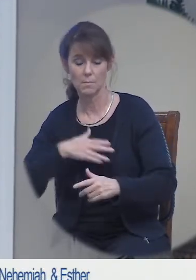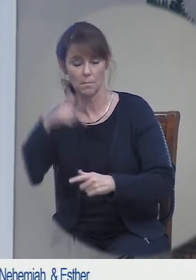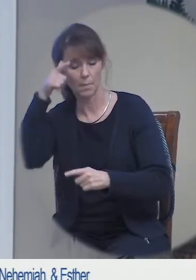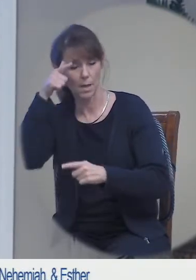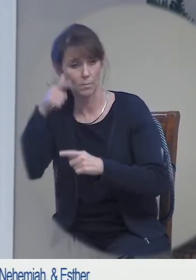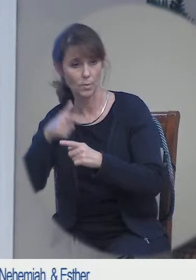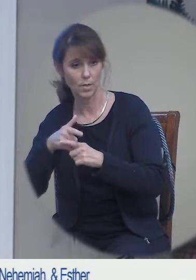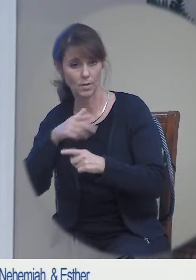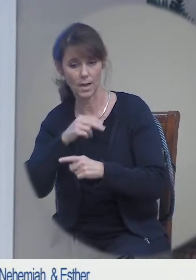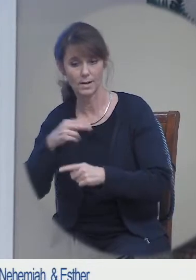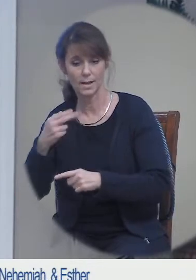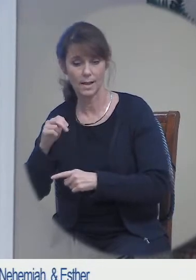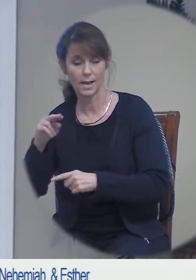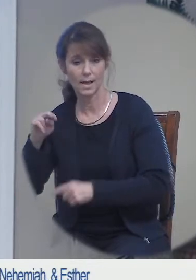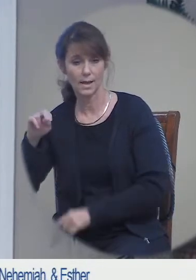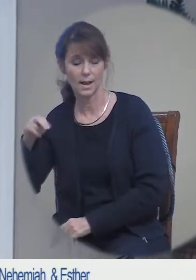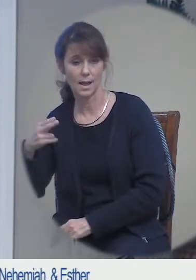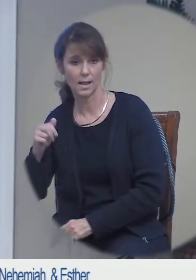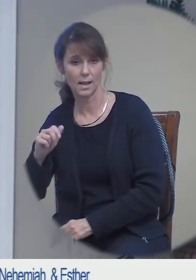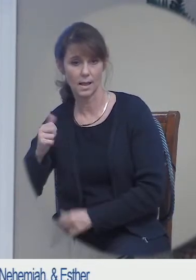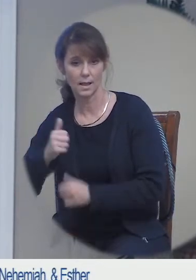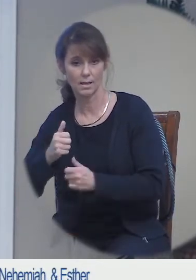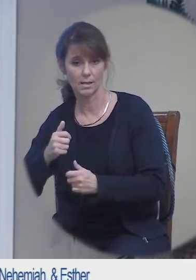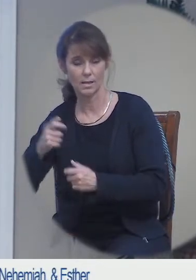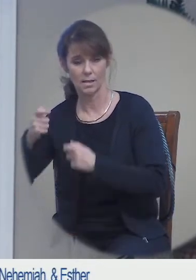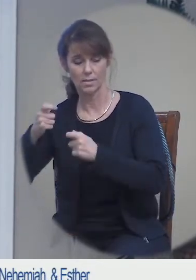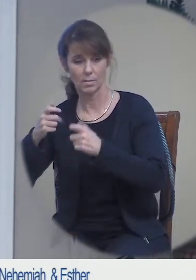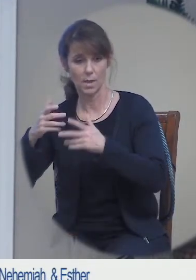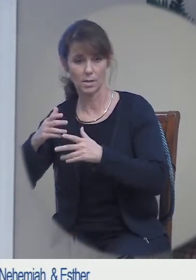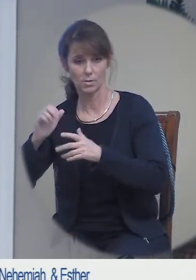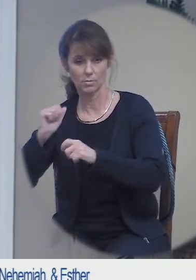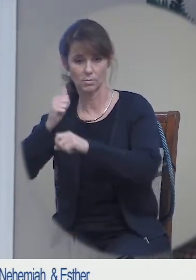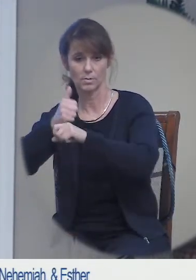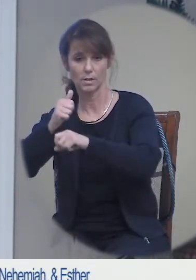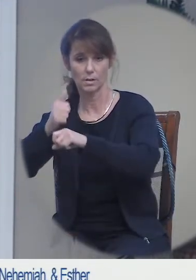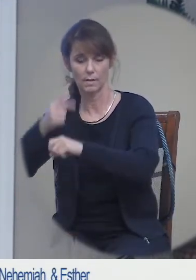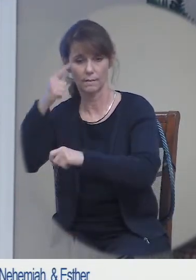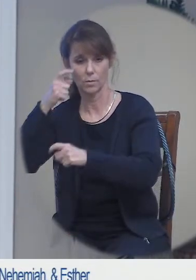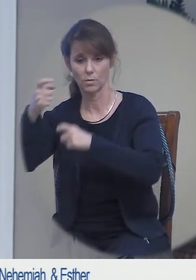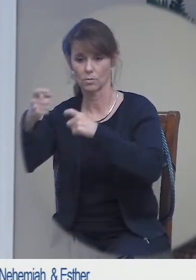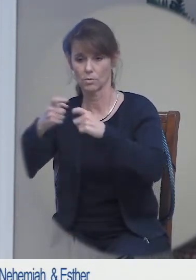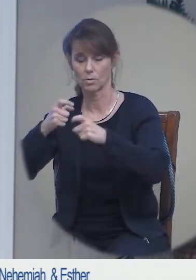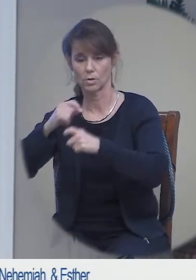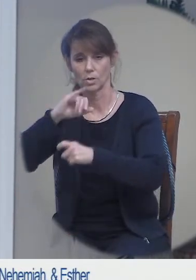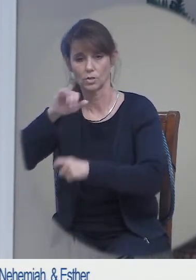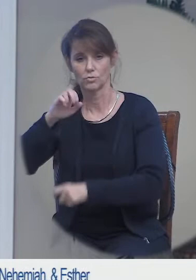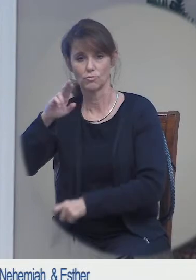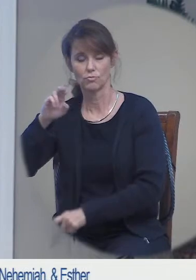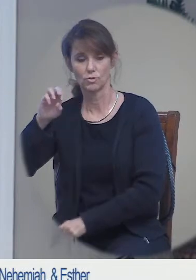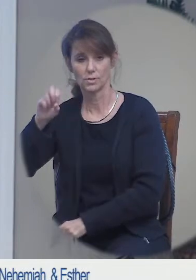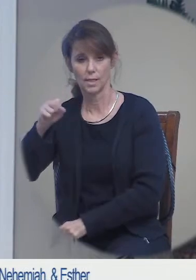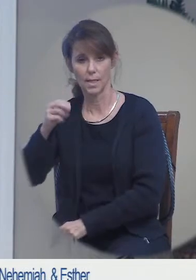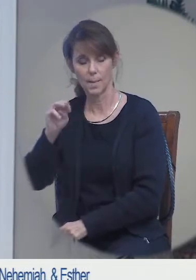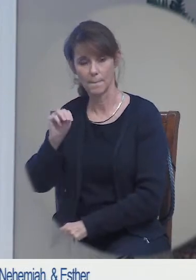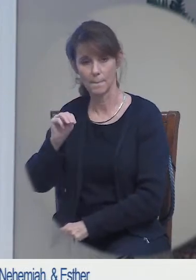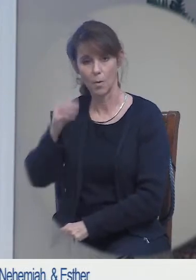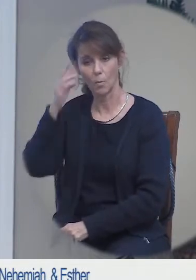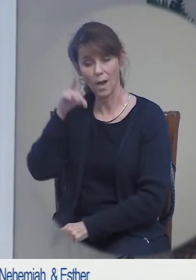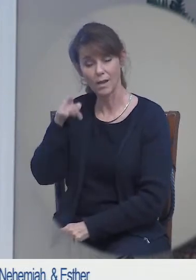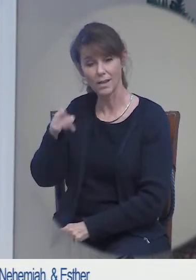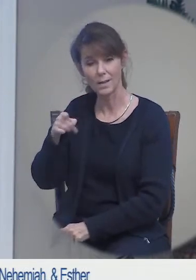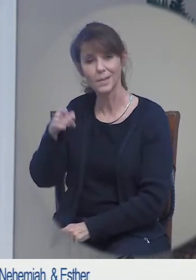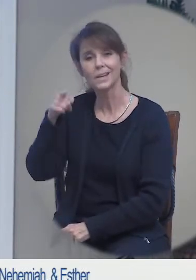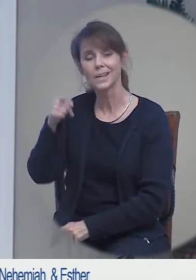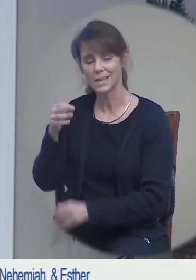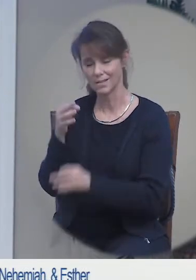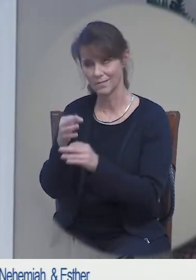and Hananiah, the commander of the fortress, in charge of Jerusalem, for he was a faithful man and feared God more than many. Then